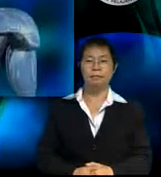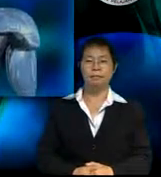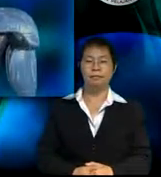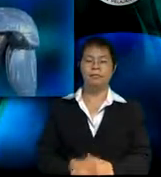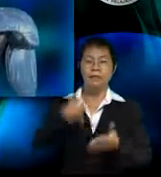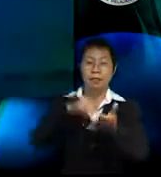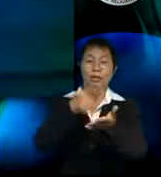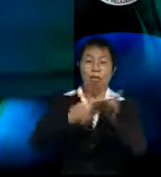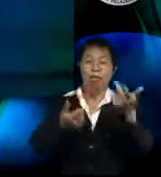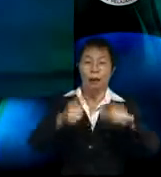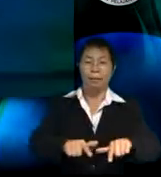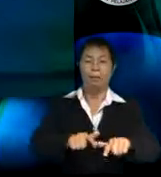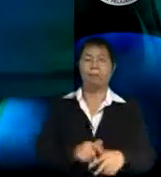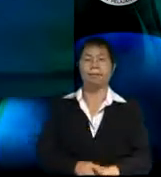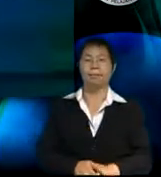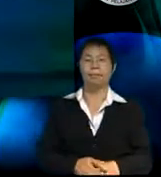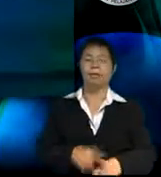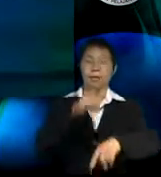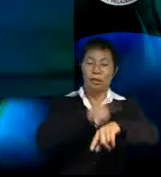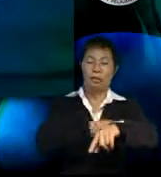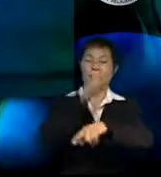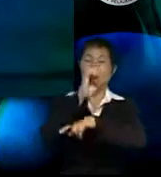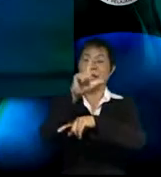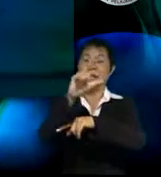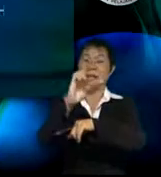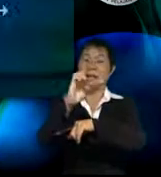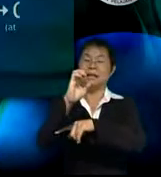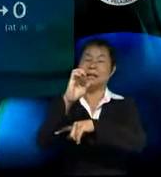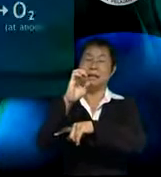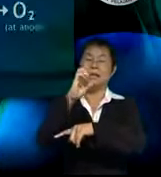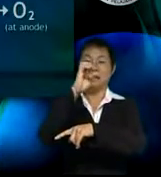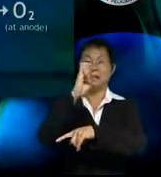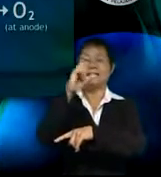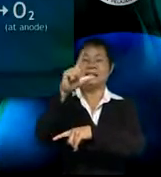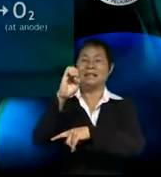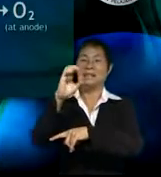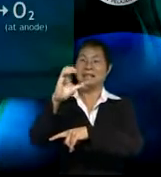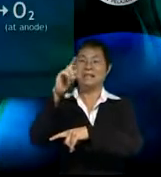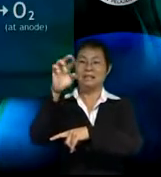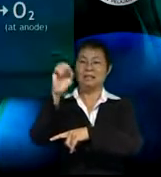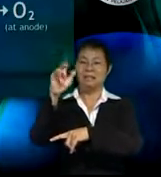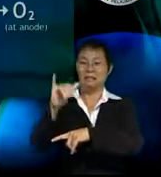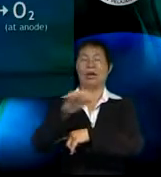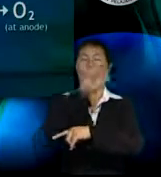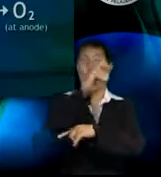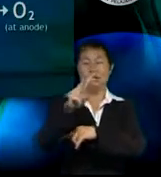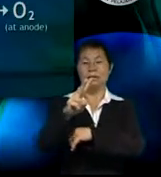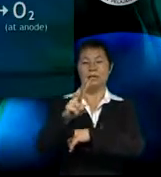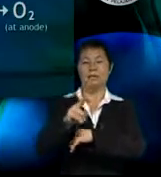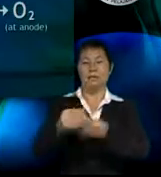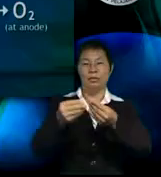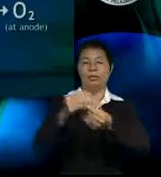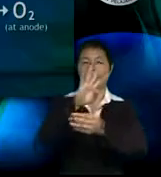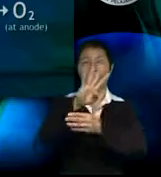this is what happens. During electrolysis, the oxygen ions give away 4 electrons